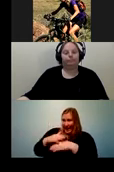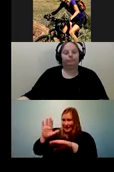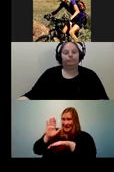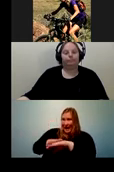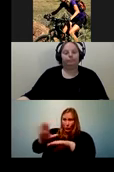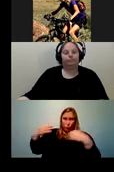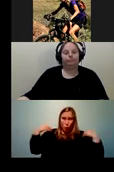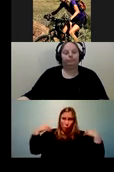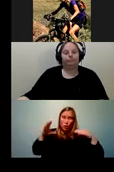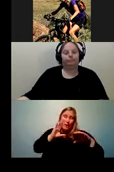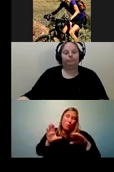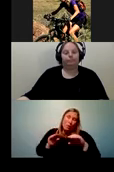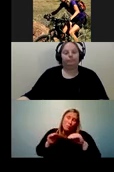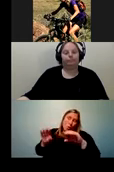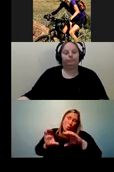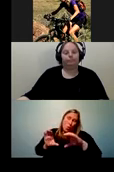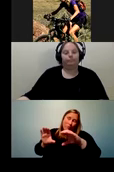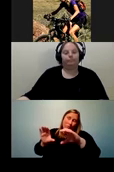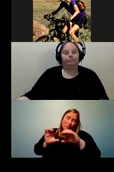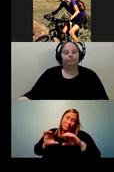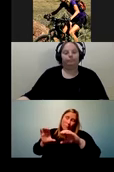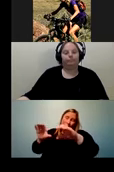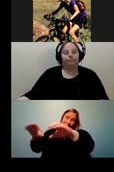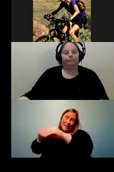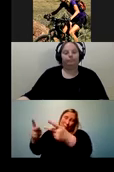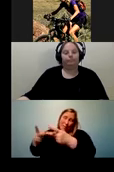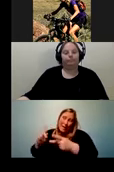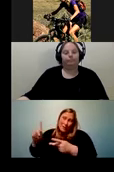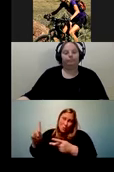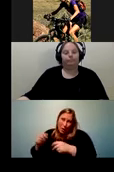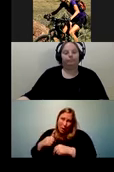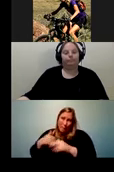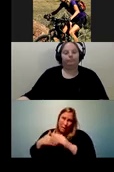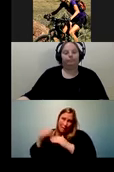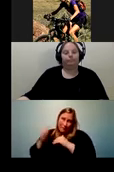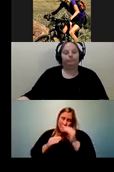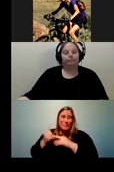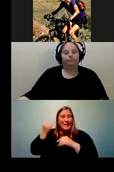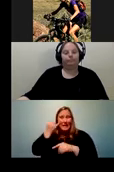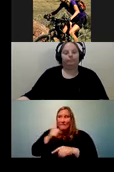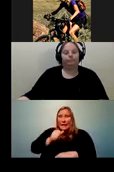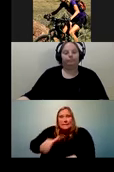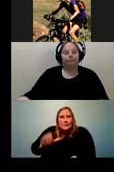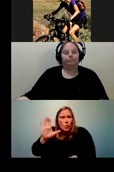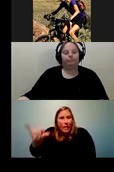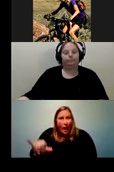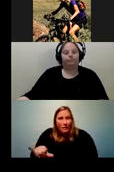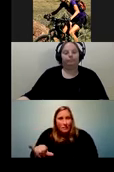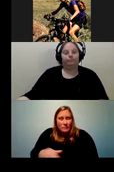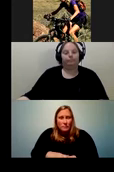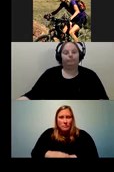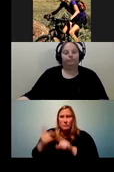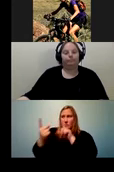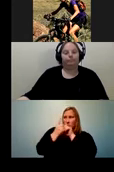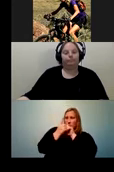a place, you know, where..." If I hadn't done that and kept exercising that physical boundary with him, that ended up being